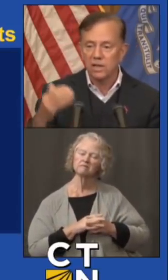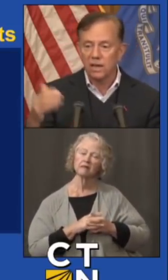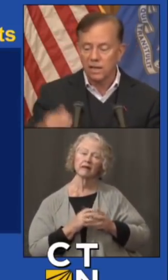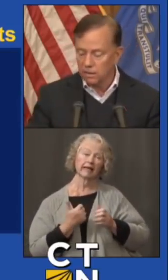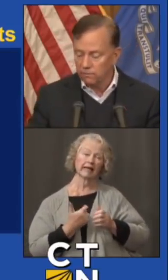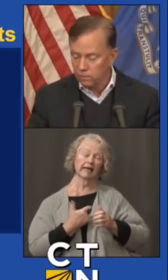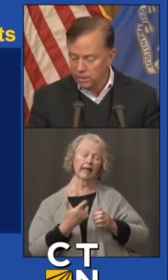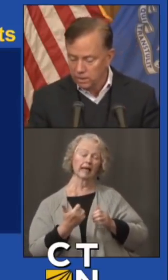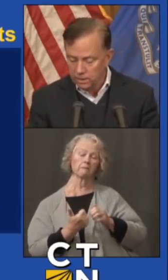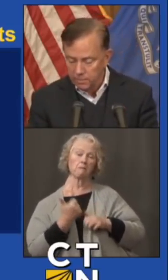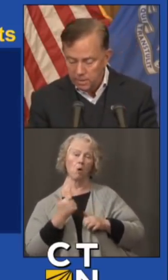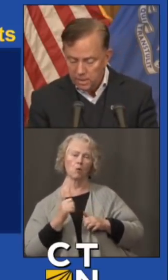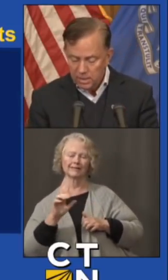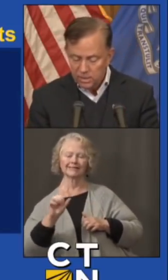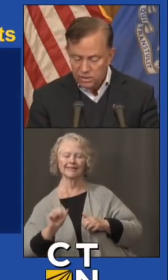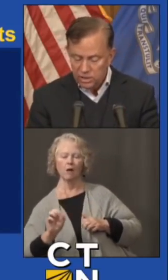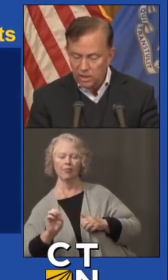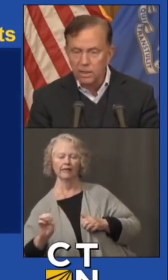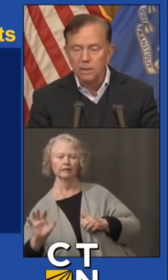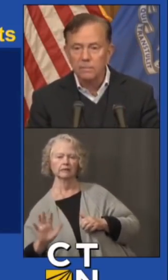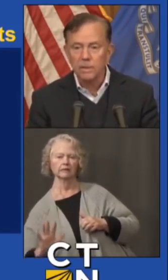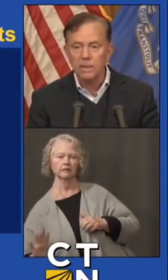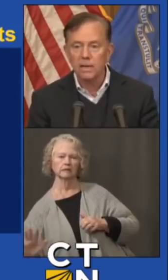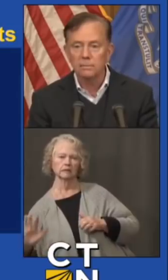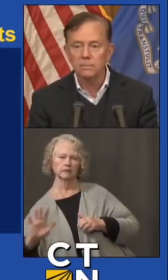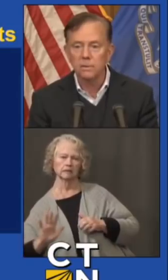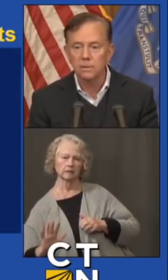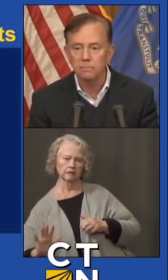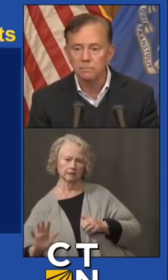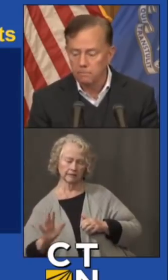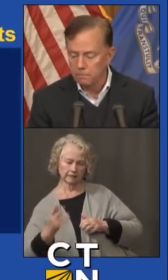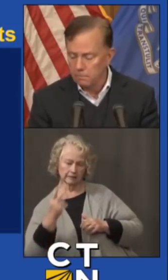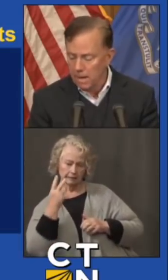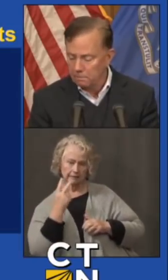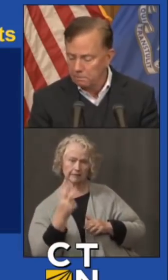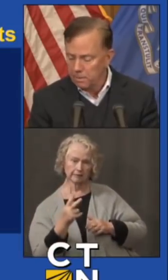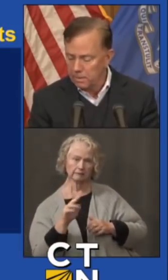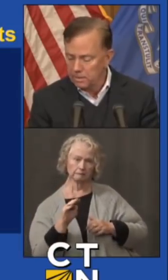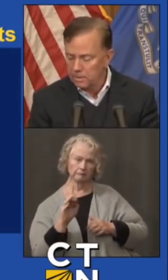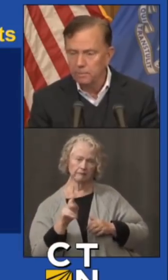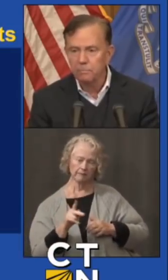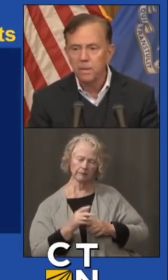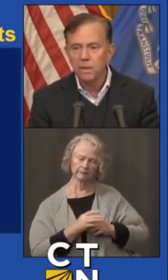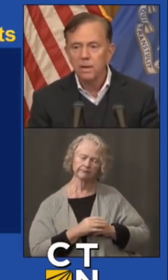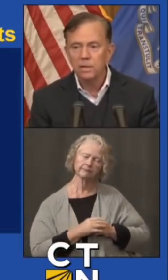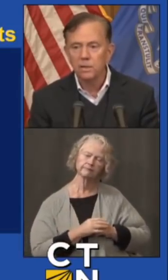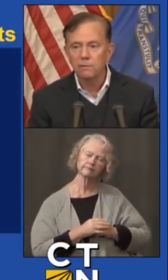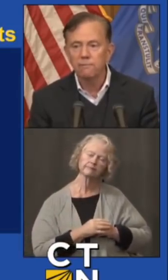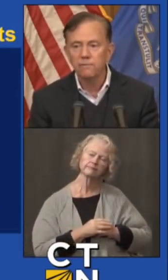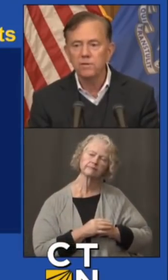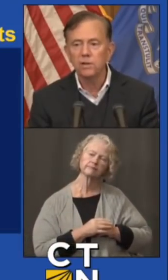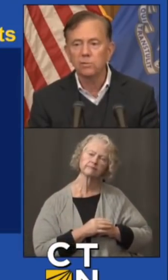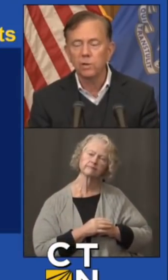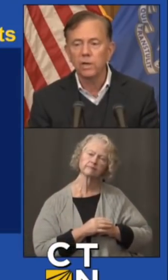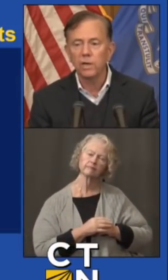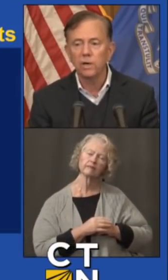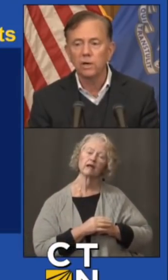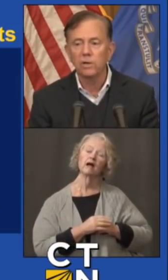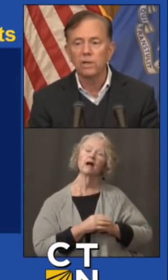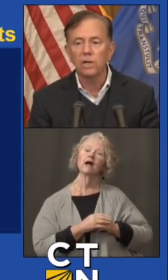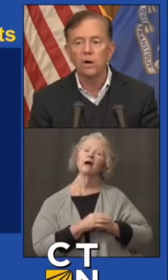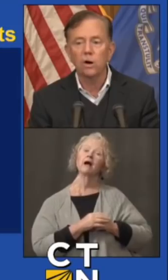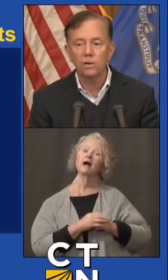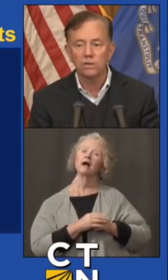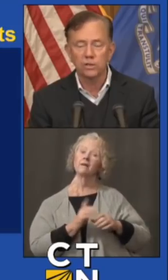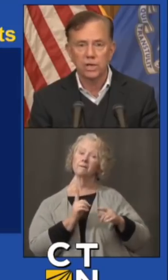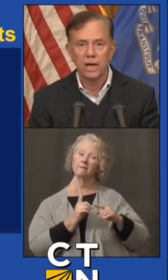southeast Connecticut, if you can see in that map. And another 53 are